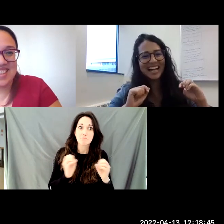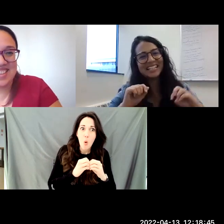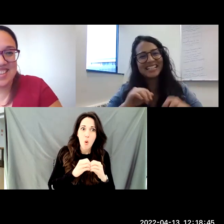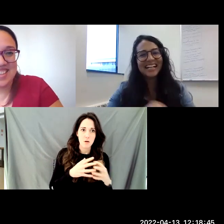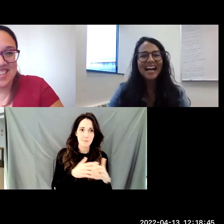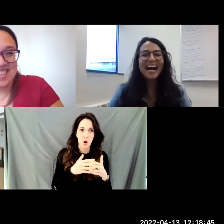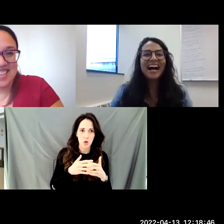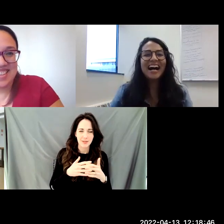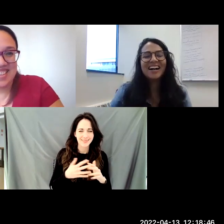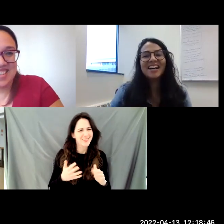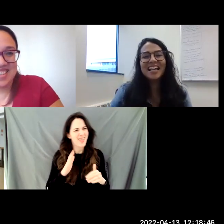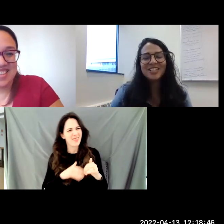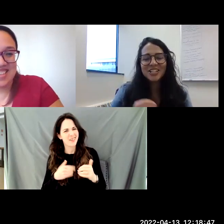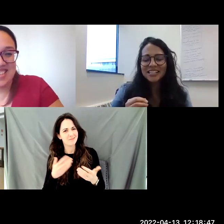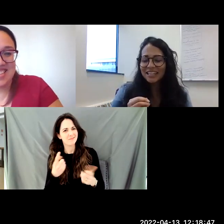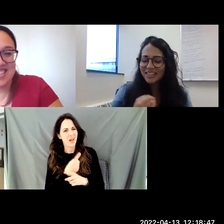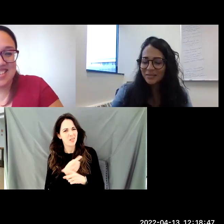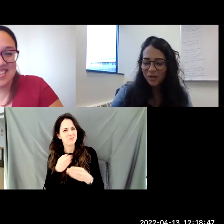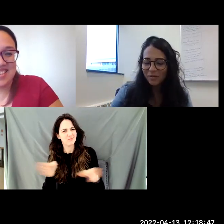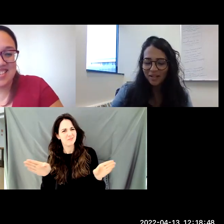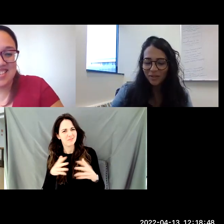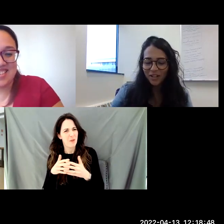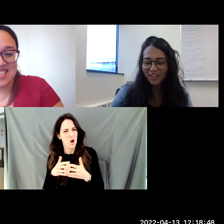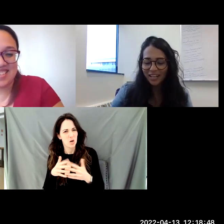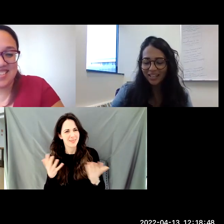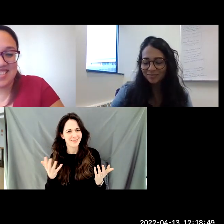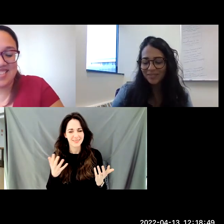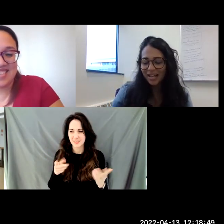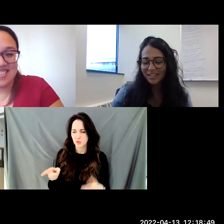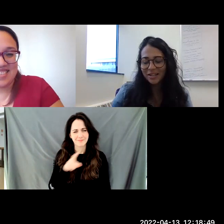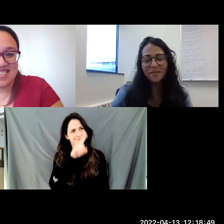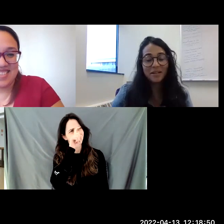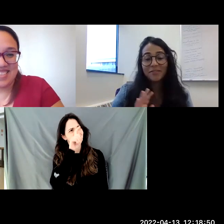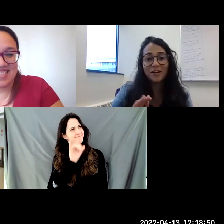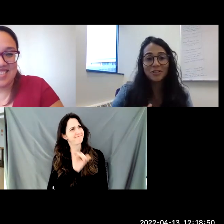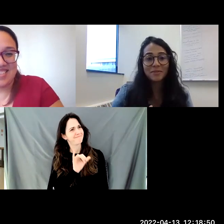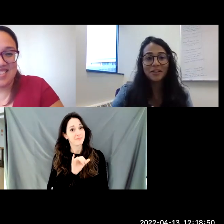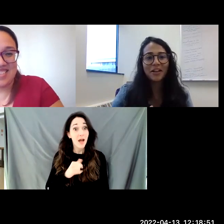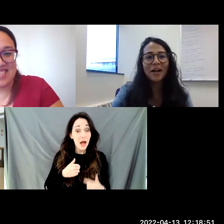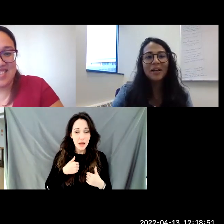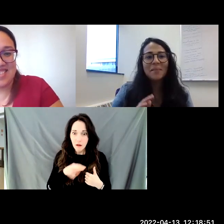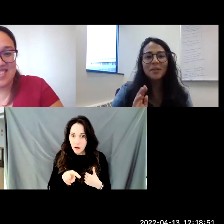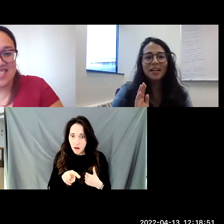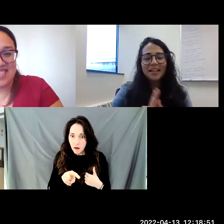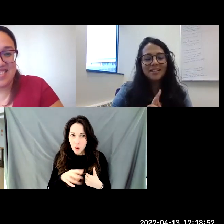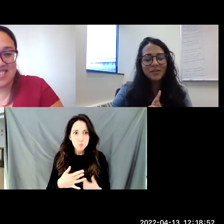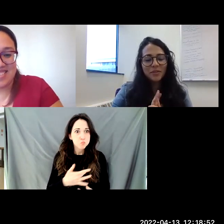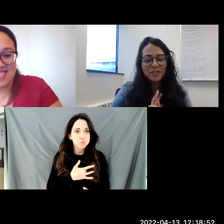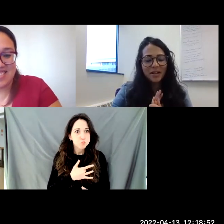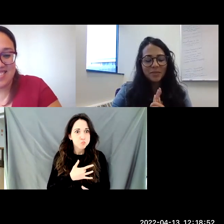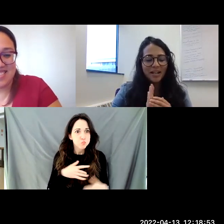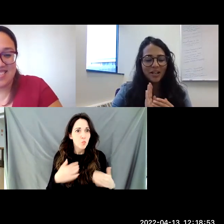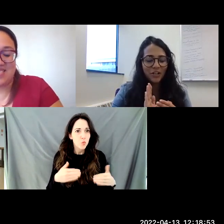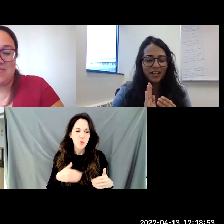head like, yes. It's just like this moment where like, I mean, I've watched this movie a lot, but like, I think